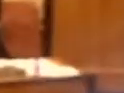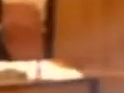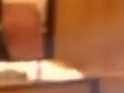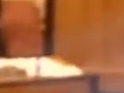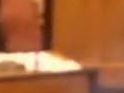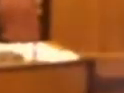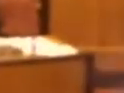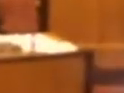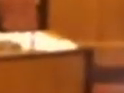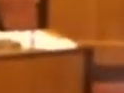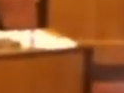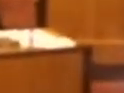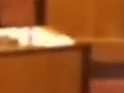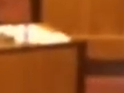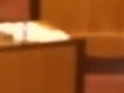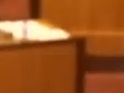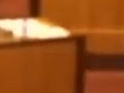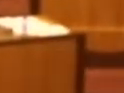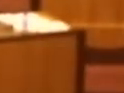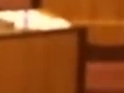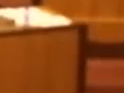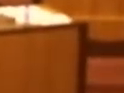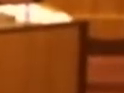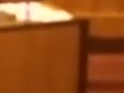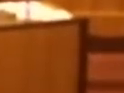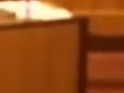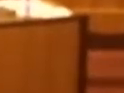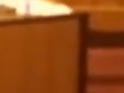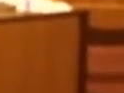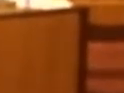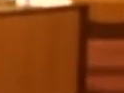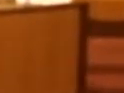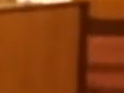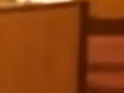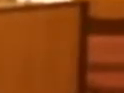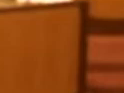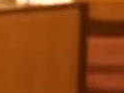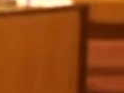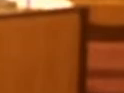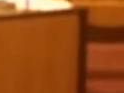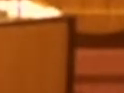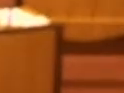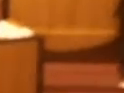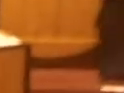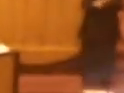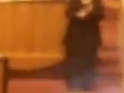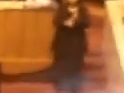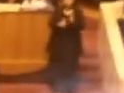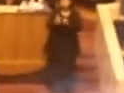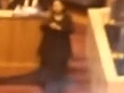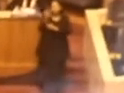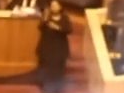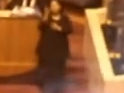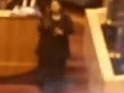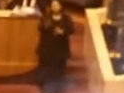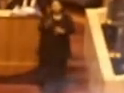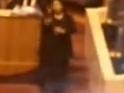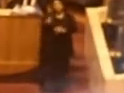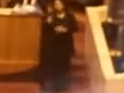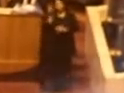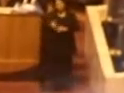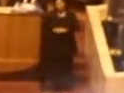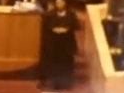of the Provincial Legislature, Member Setsana Danji, the Deputy Speaker of the Provincial Legislature in